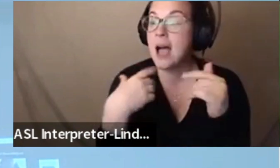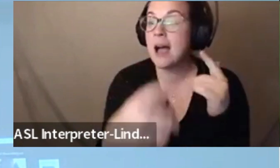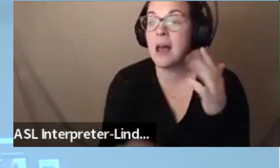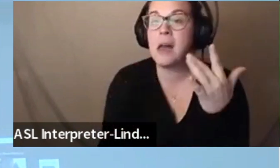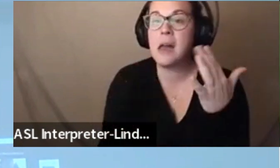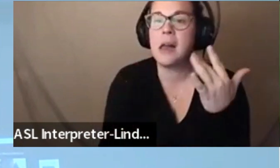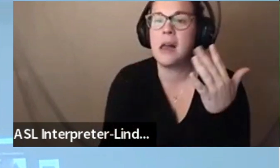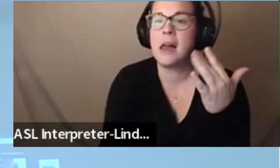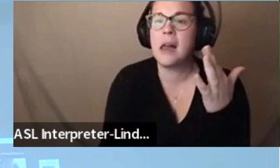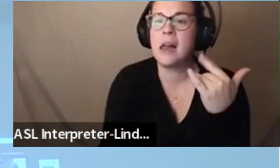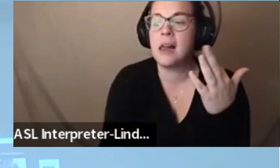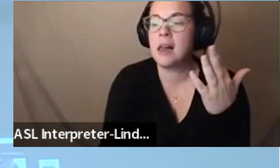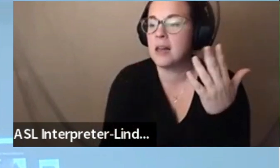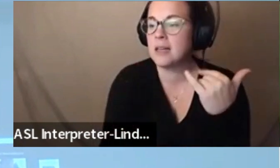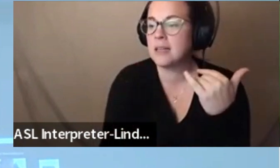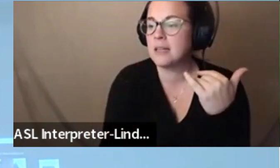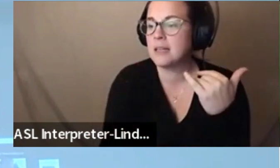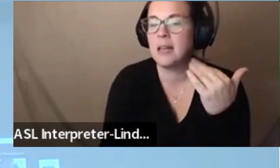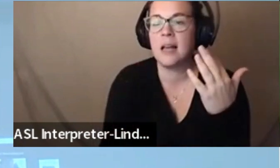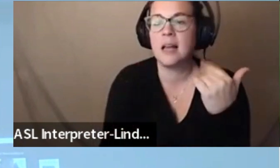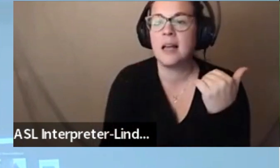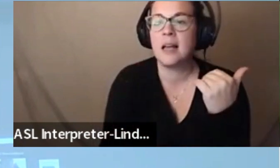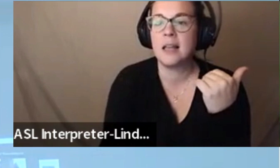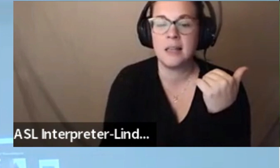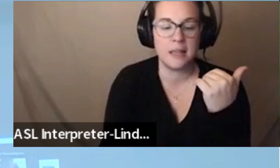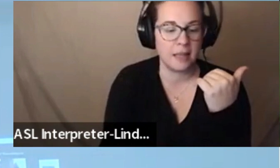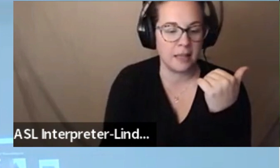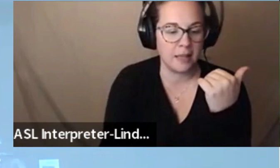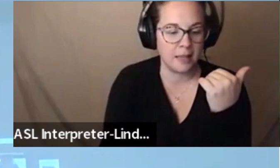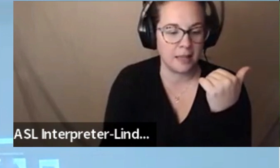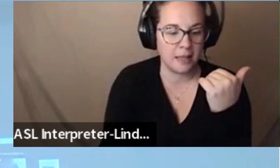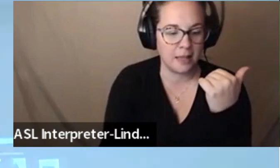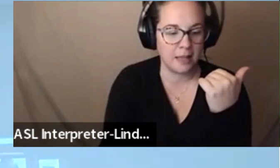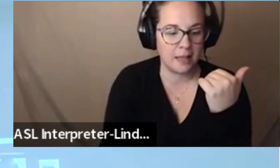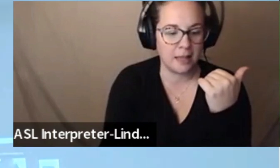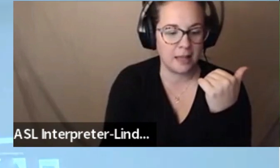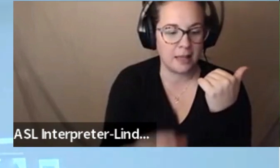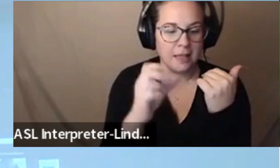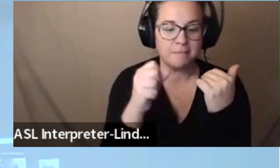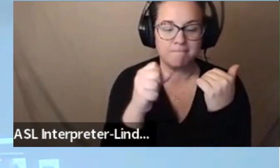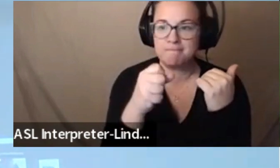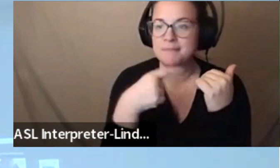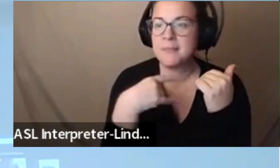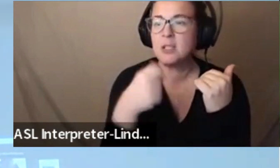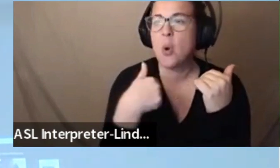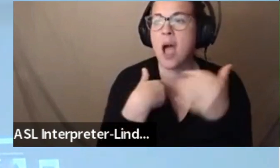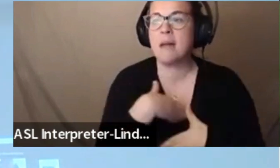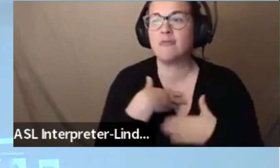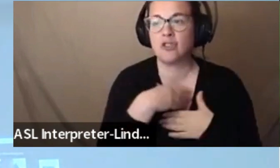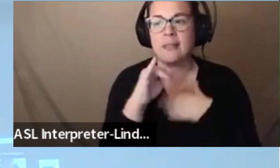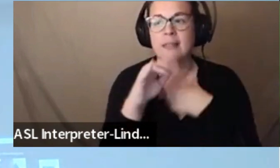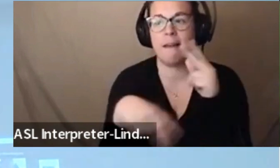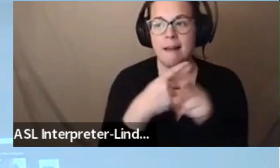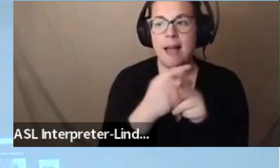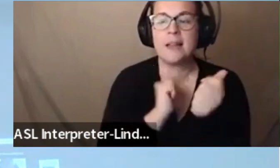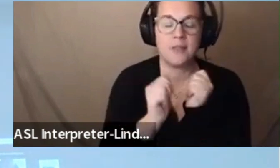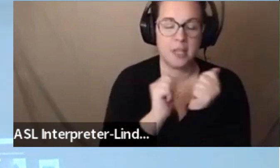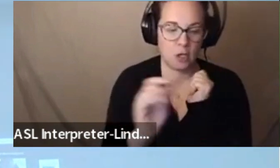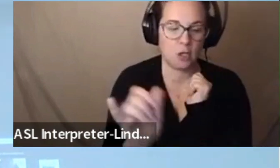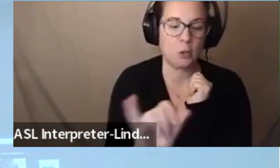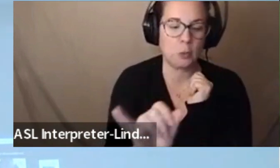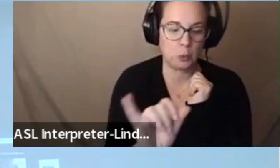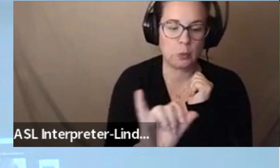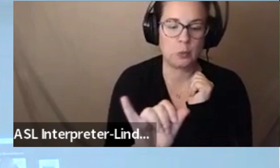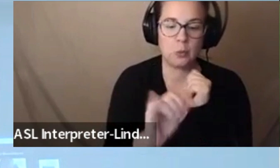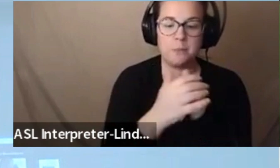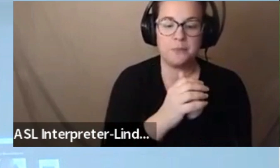But I appreciate, and you walk in and you go, oh my God, it's like a real house. Look, there's all this stuff, and the cooker works. I appreciate that kind